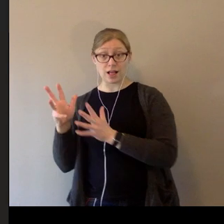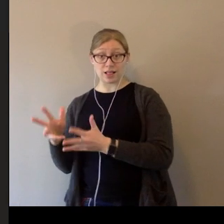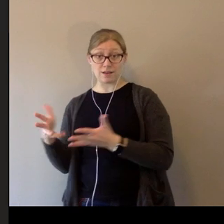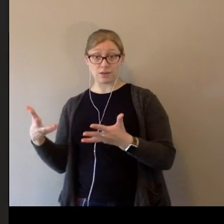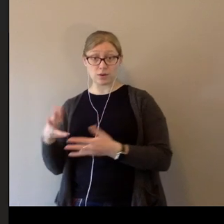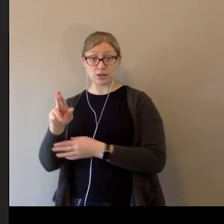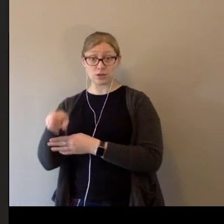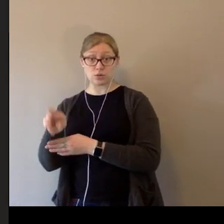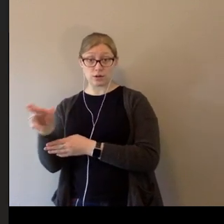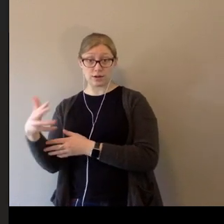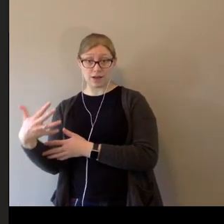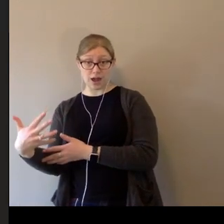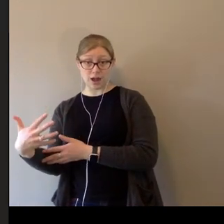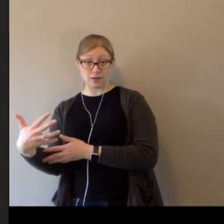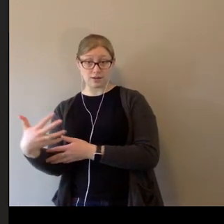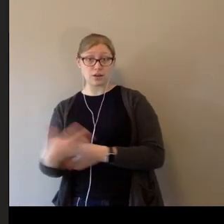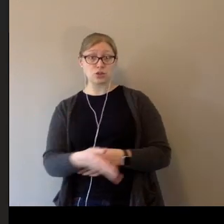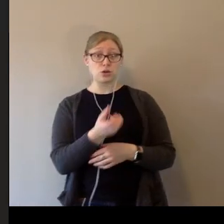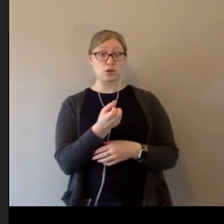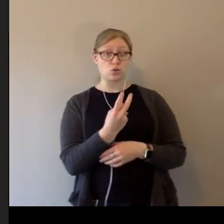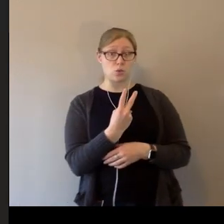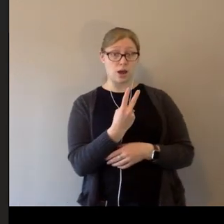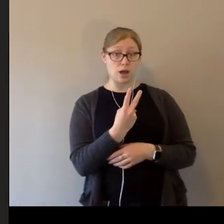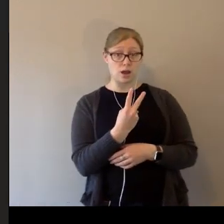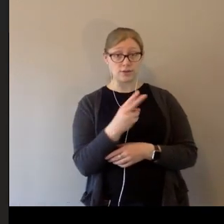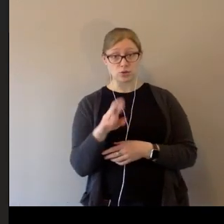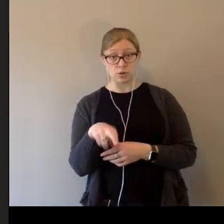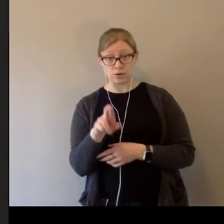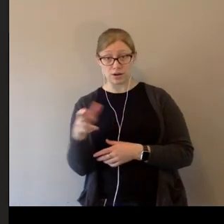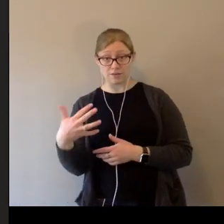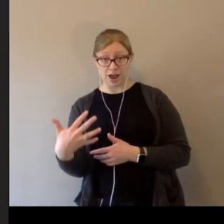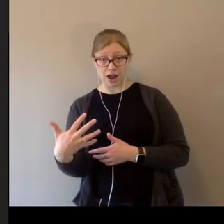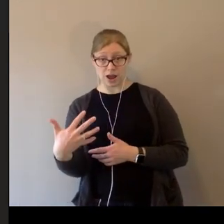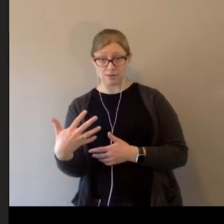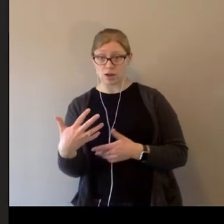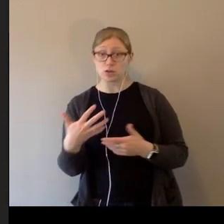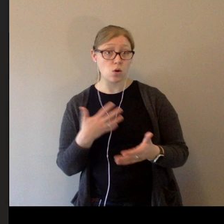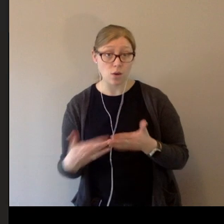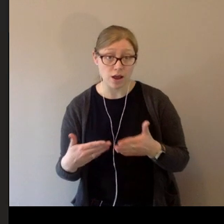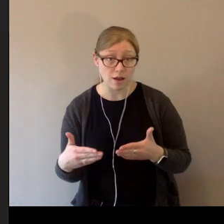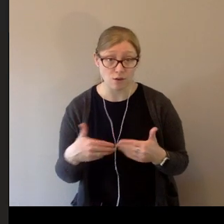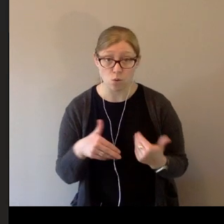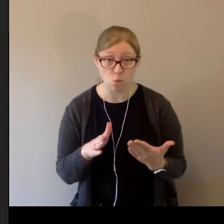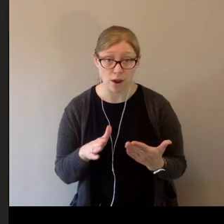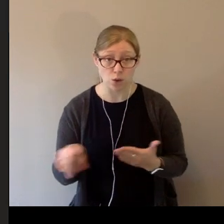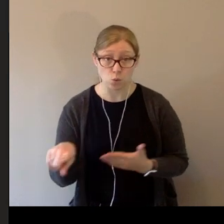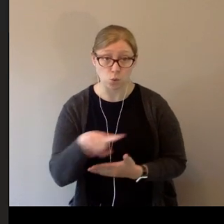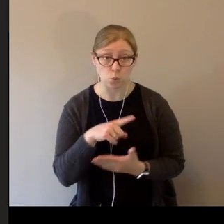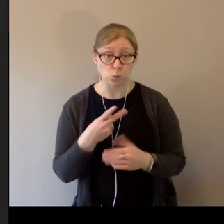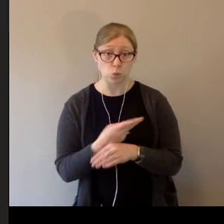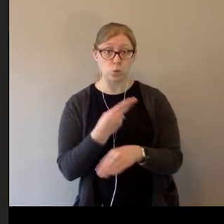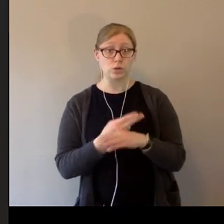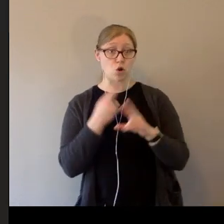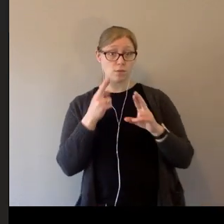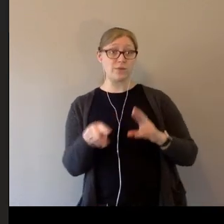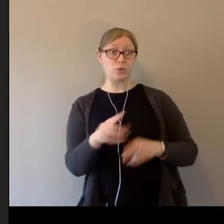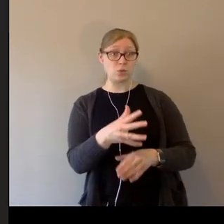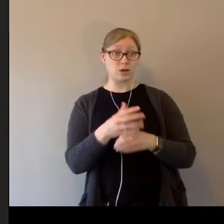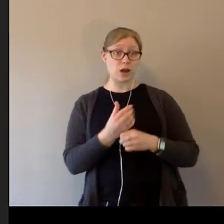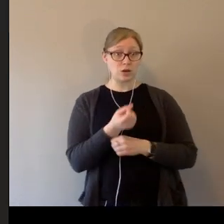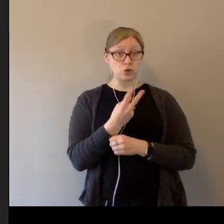is 12 square root of 5. So however you did that, hopefully that's what you got, 12 square root of 5.